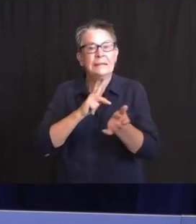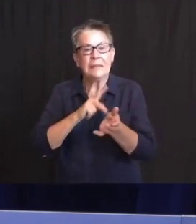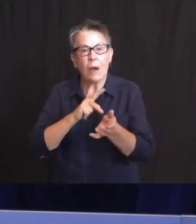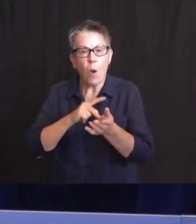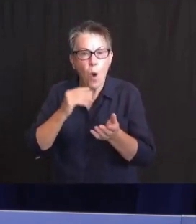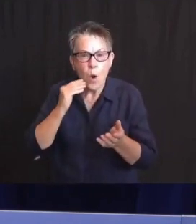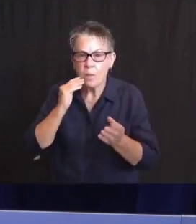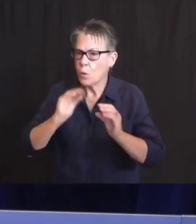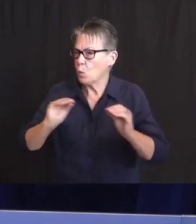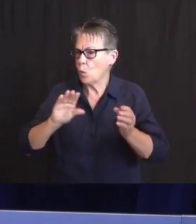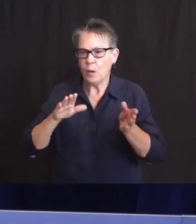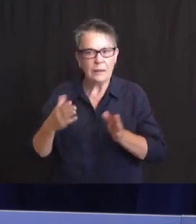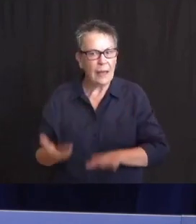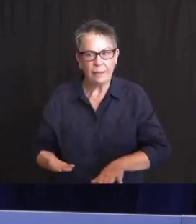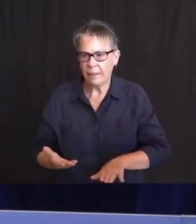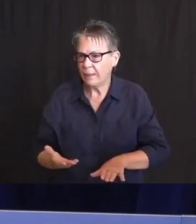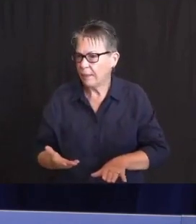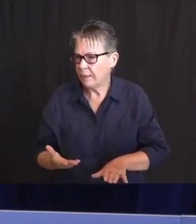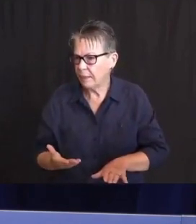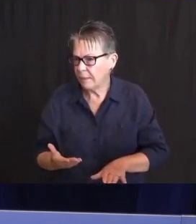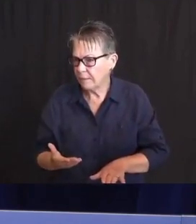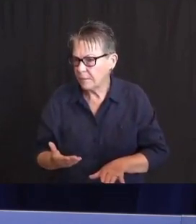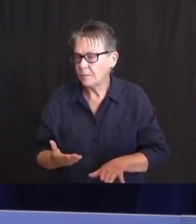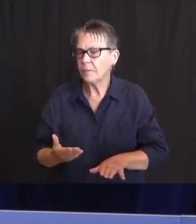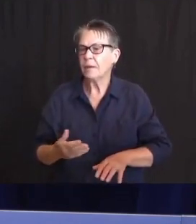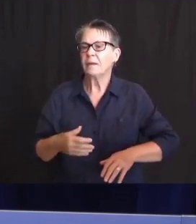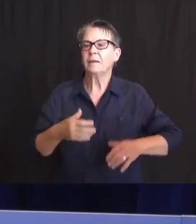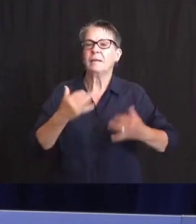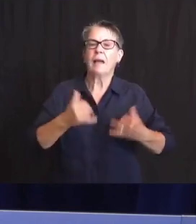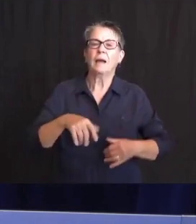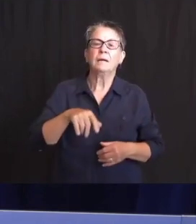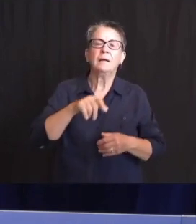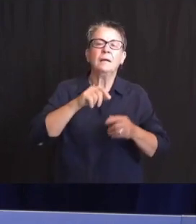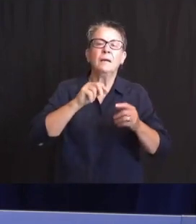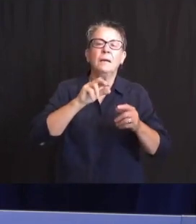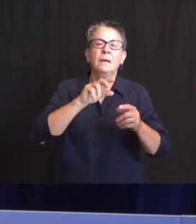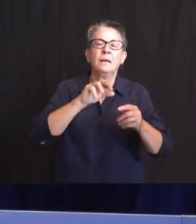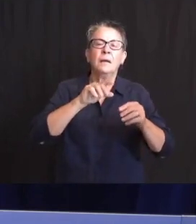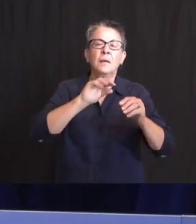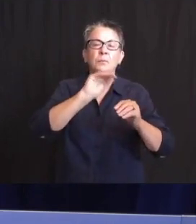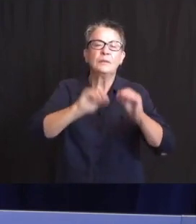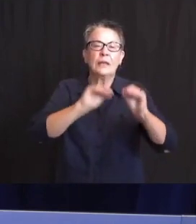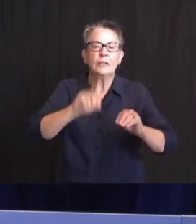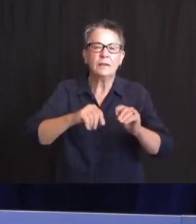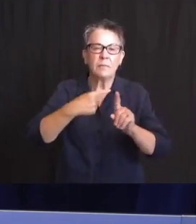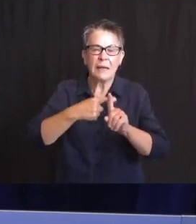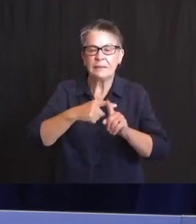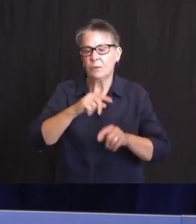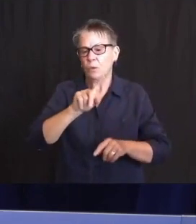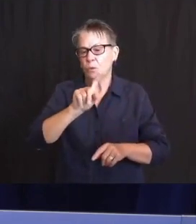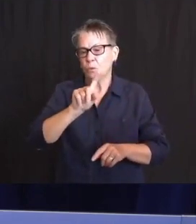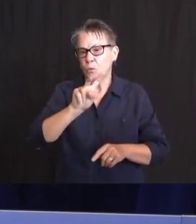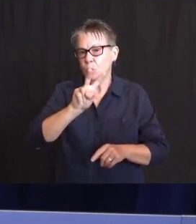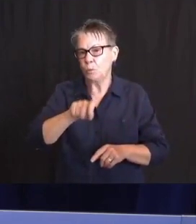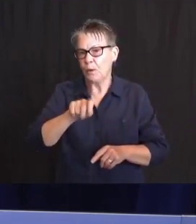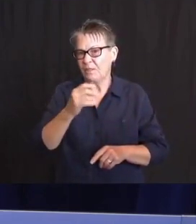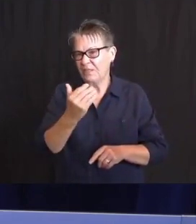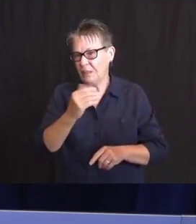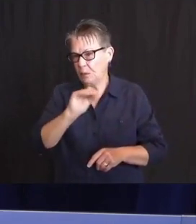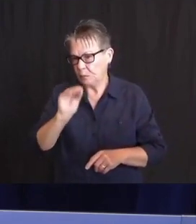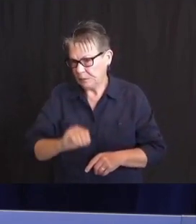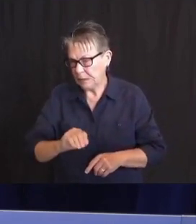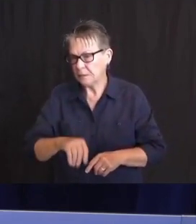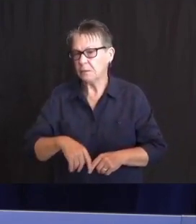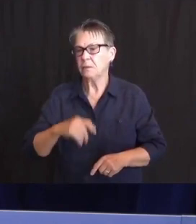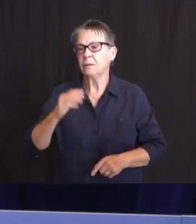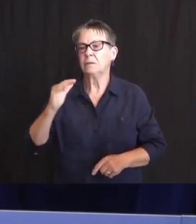2.15%. The northern part of the state reports 1.82%, the central part of the state 2.00%, and